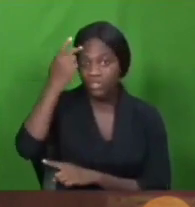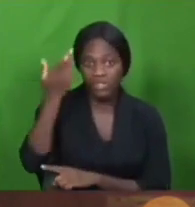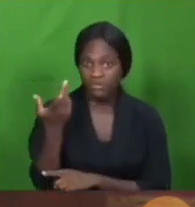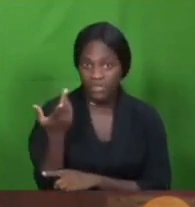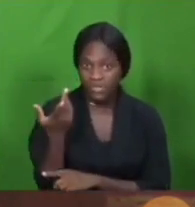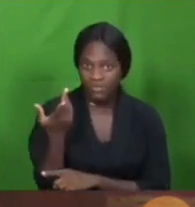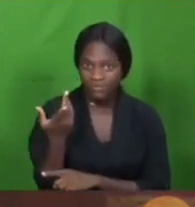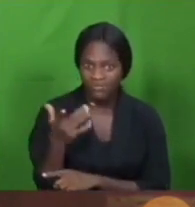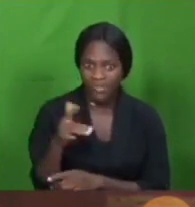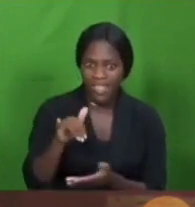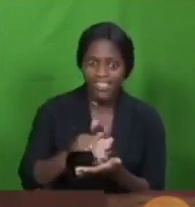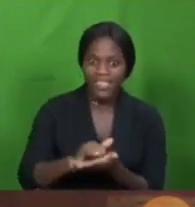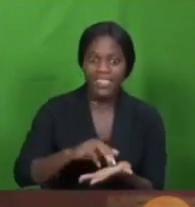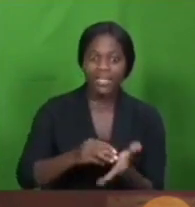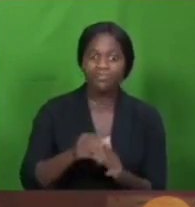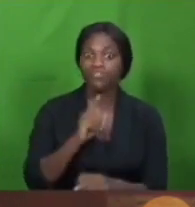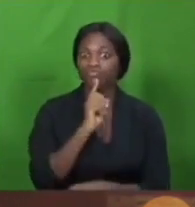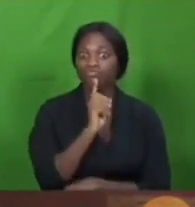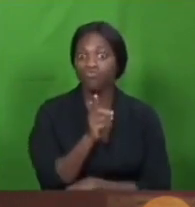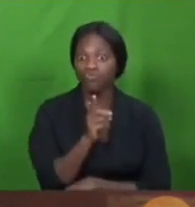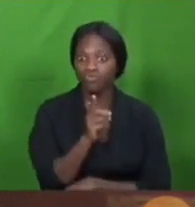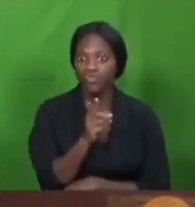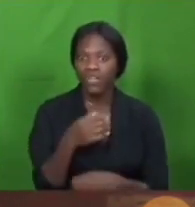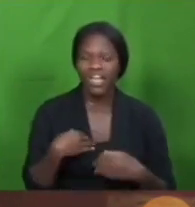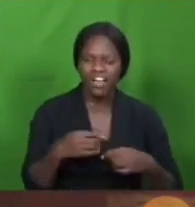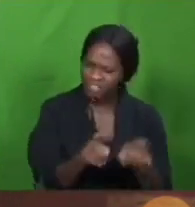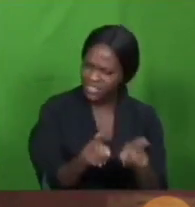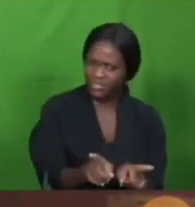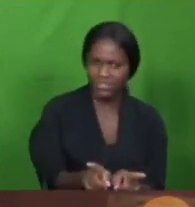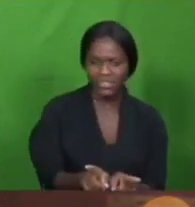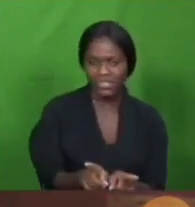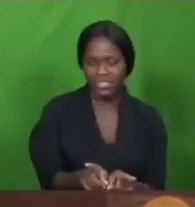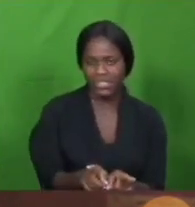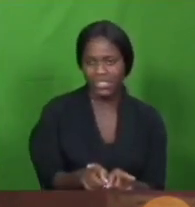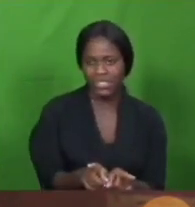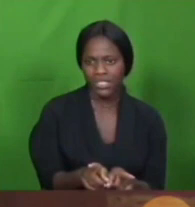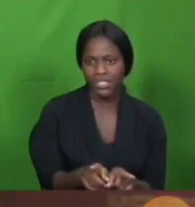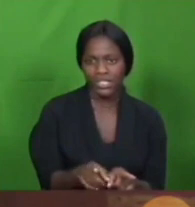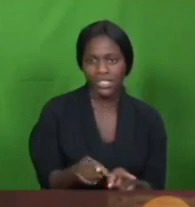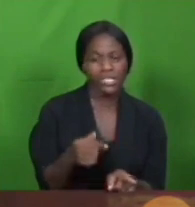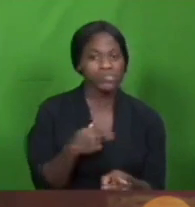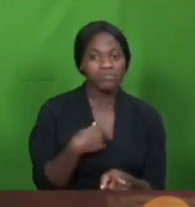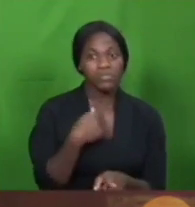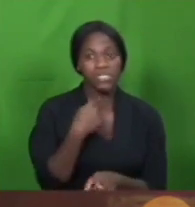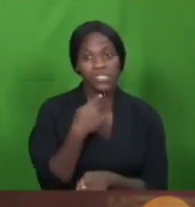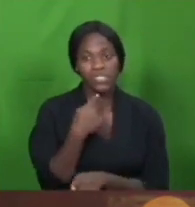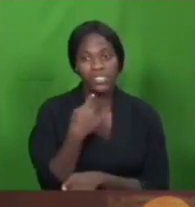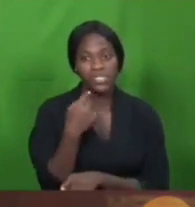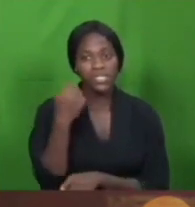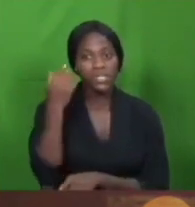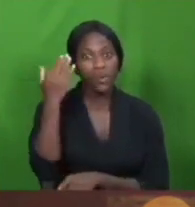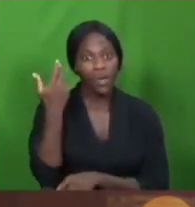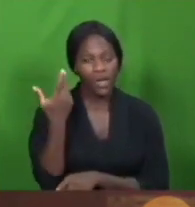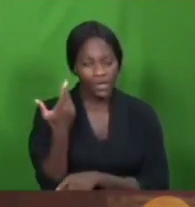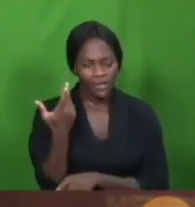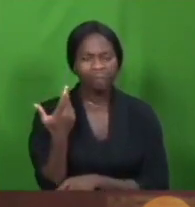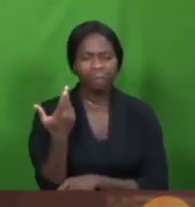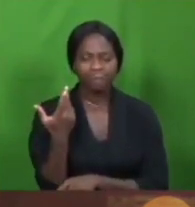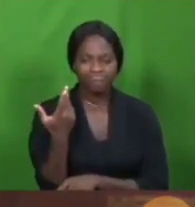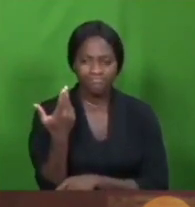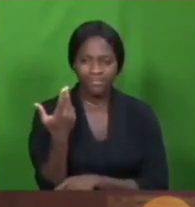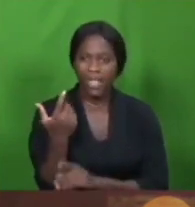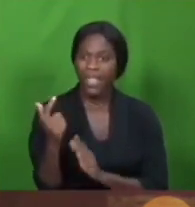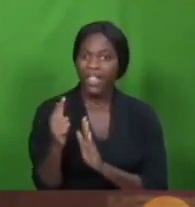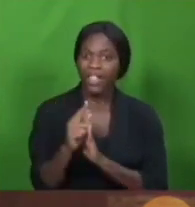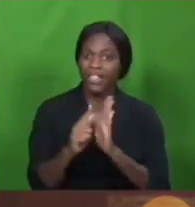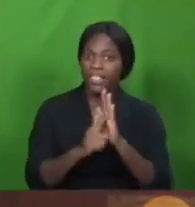right. I think there's a distinction between that. Mr. Speaker, I say this conscious of the fact that legal issues have